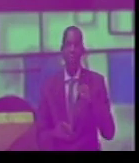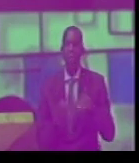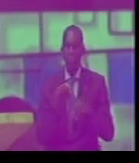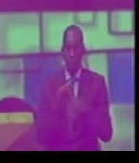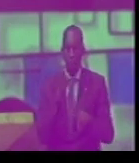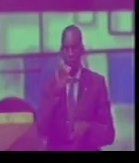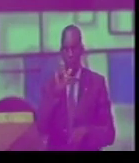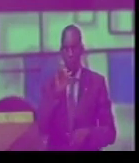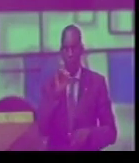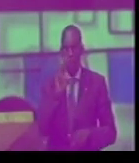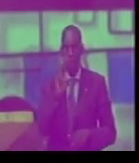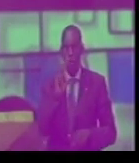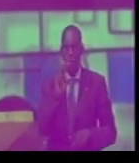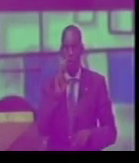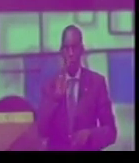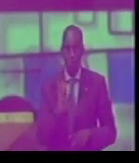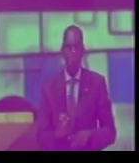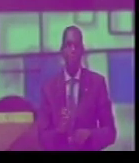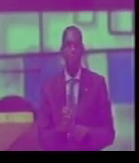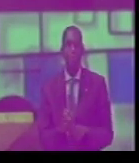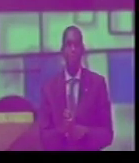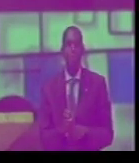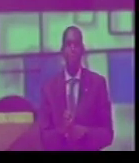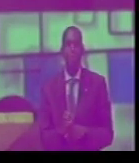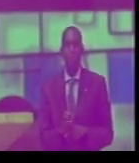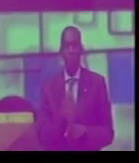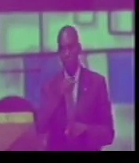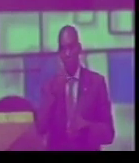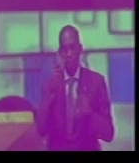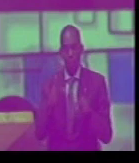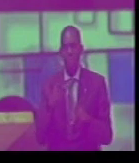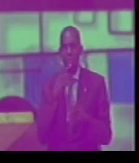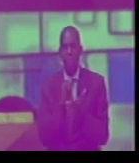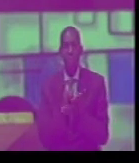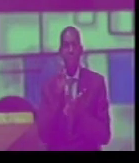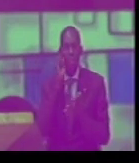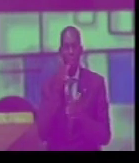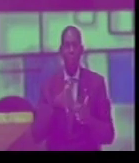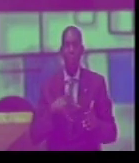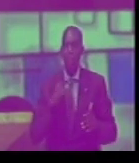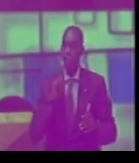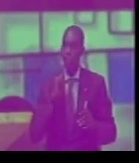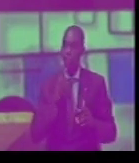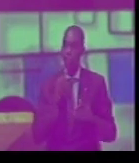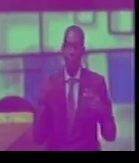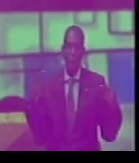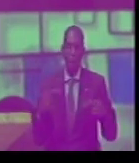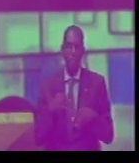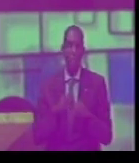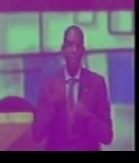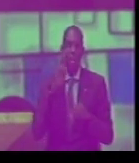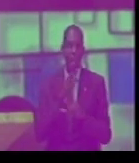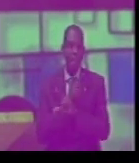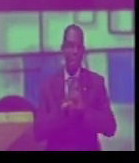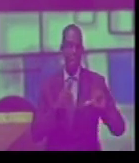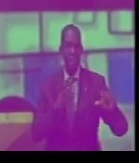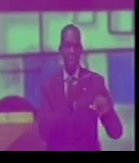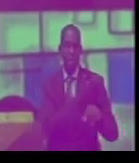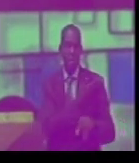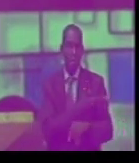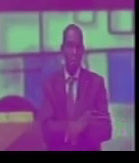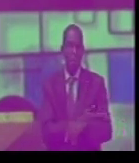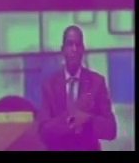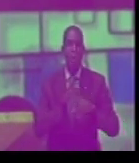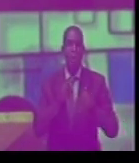God, everything vanished. Still from YouTube, Adeweso Abigail says that she's been feeling